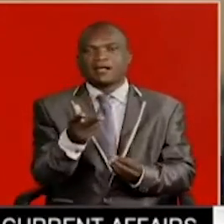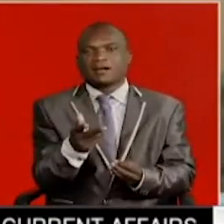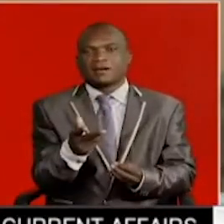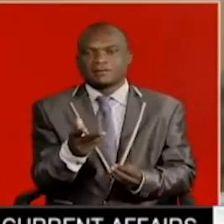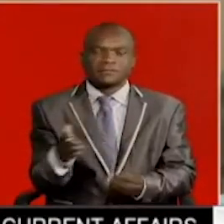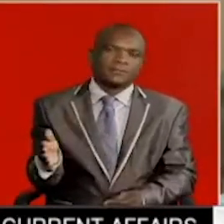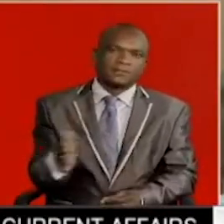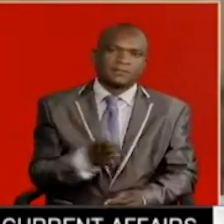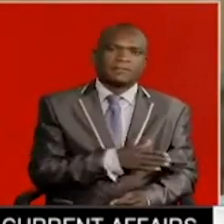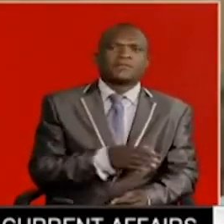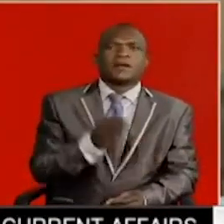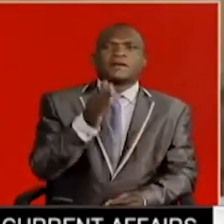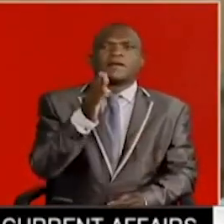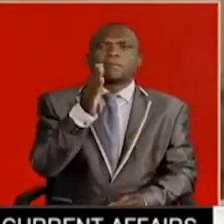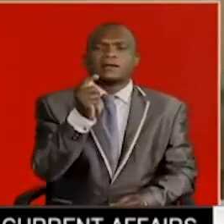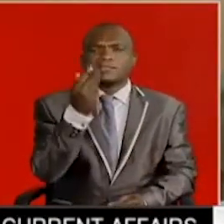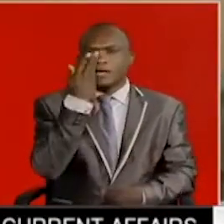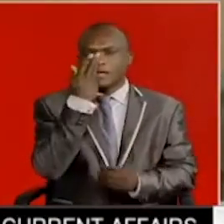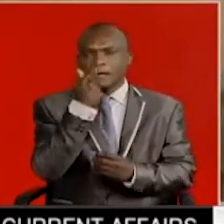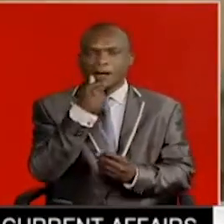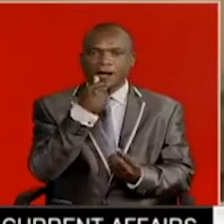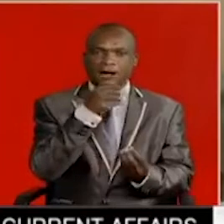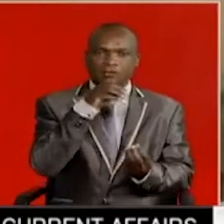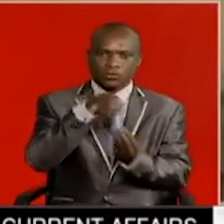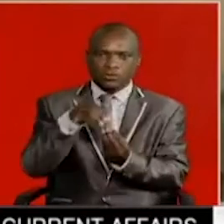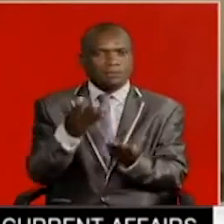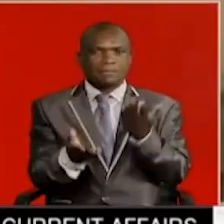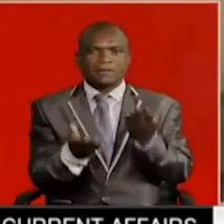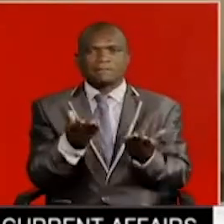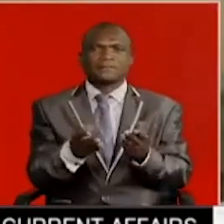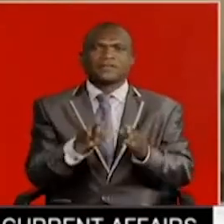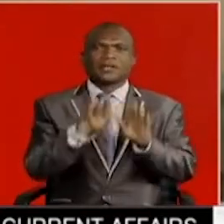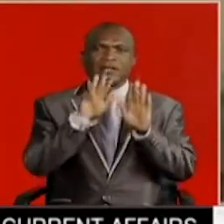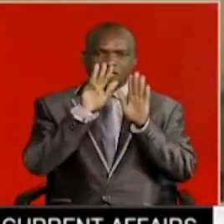The subtotal will amount to